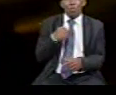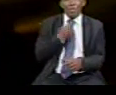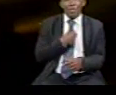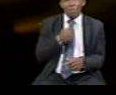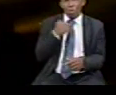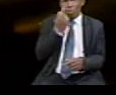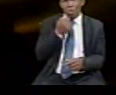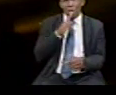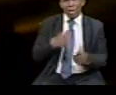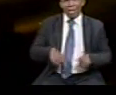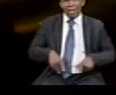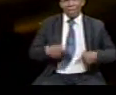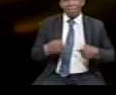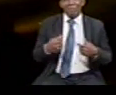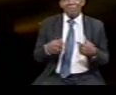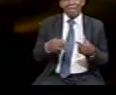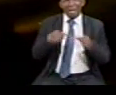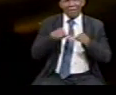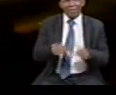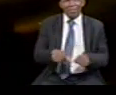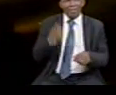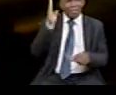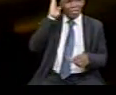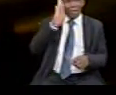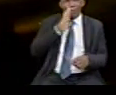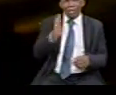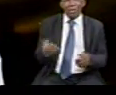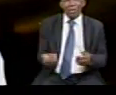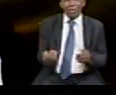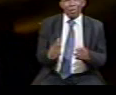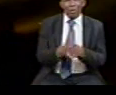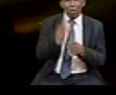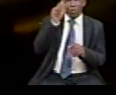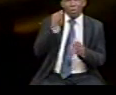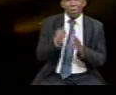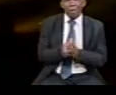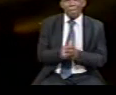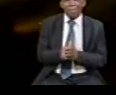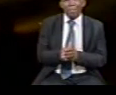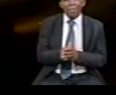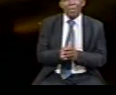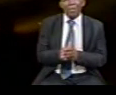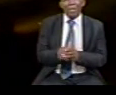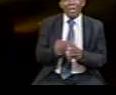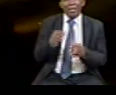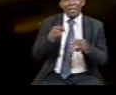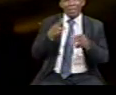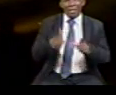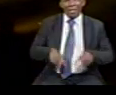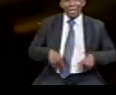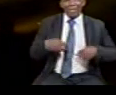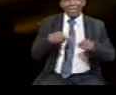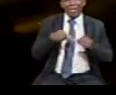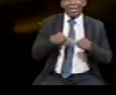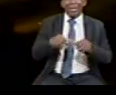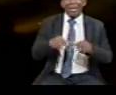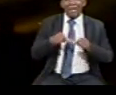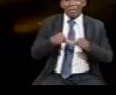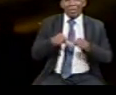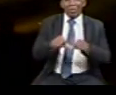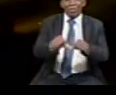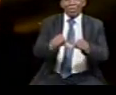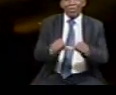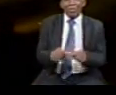Not remain as members of the church, remain written in the book of life. We which are alive and remain,